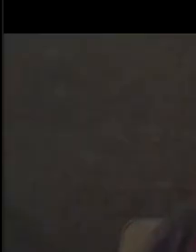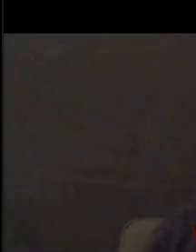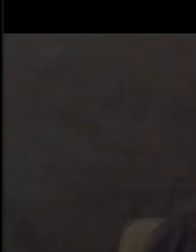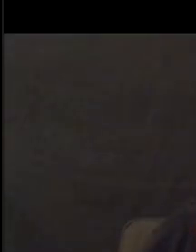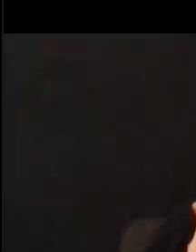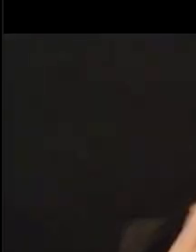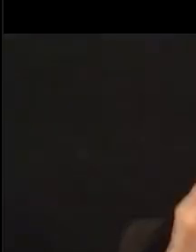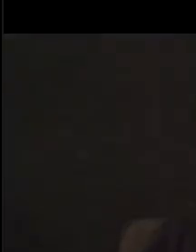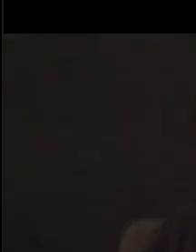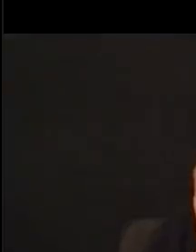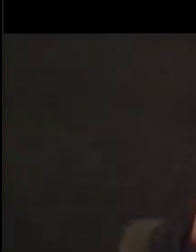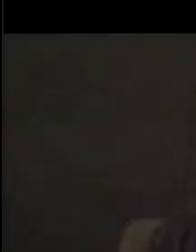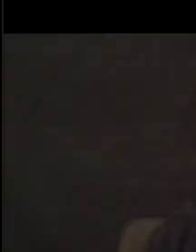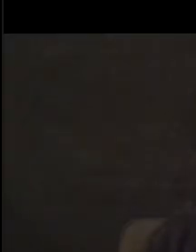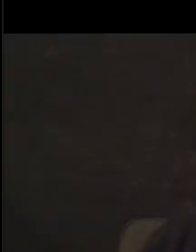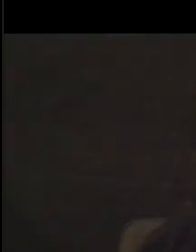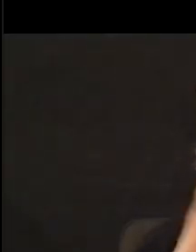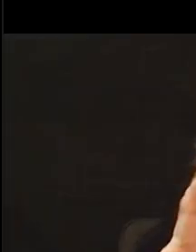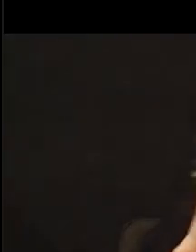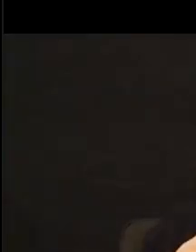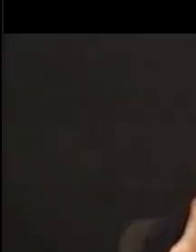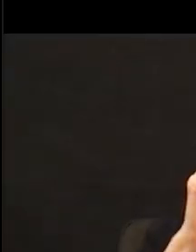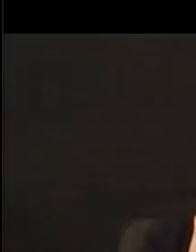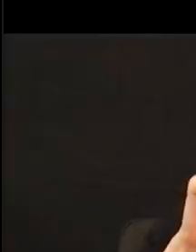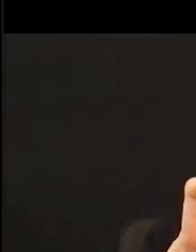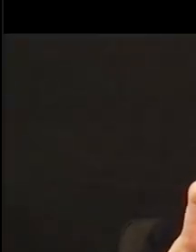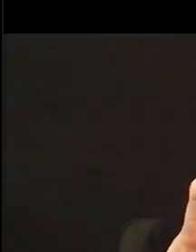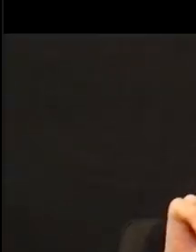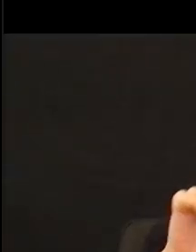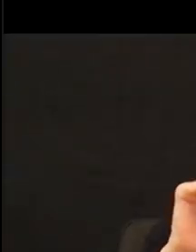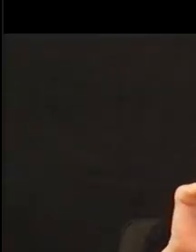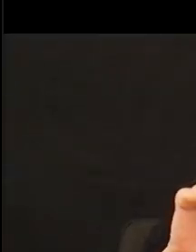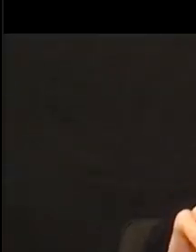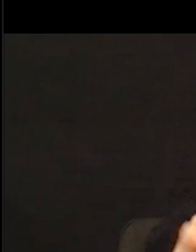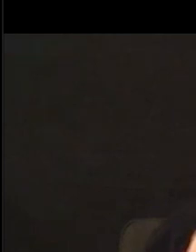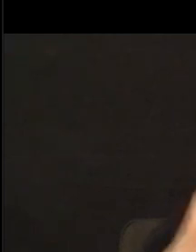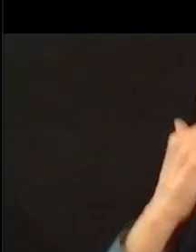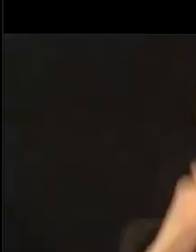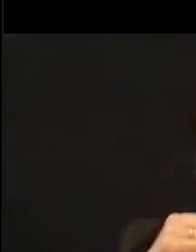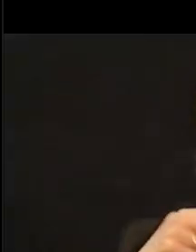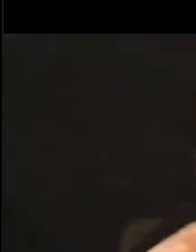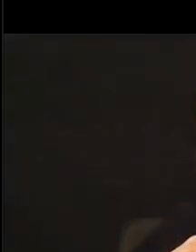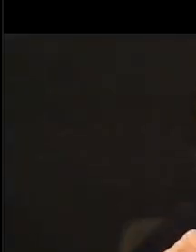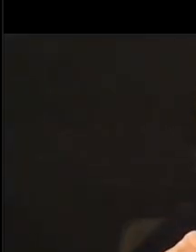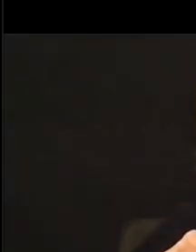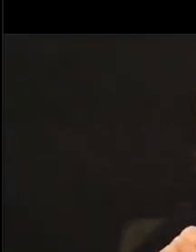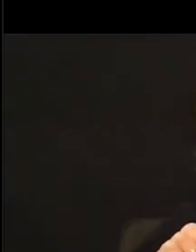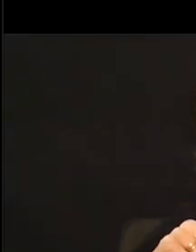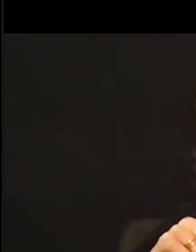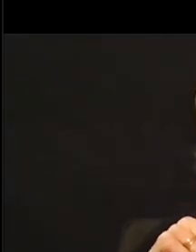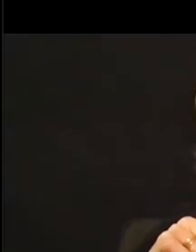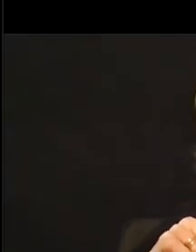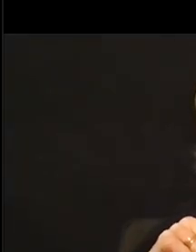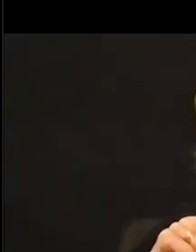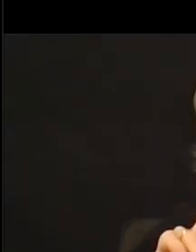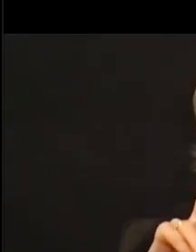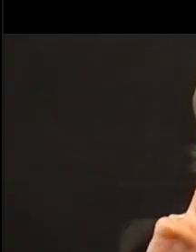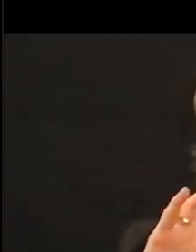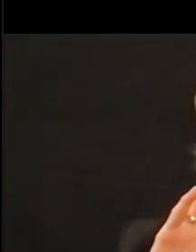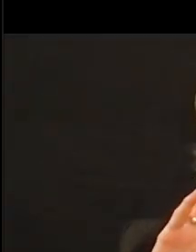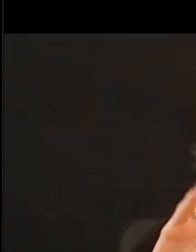use. And then I mentioned the PVC float. So we have a smaller version, and it really is just these